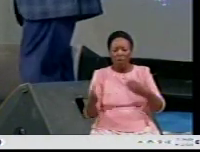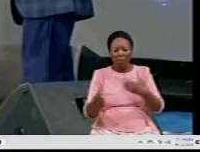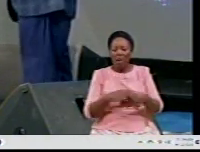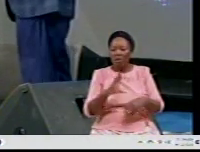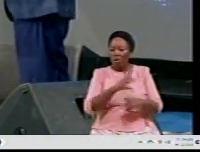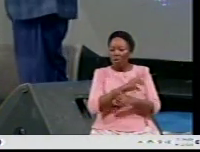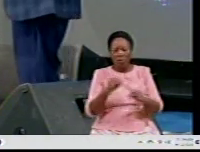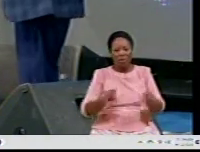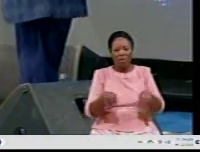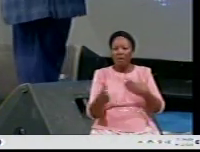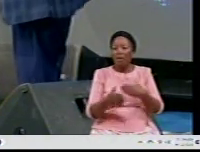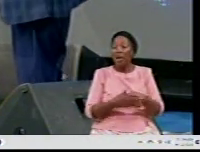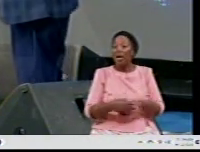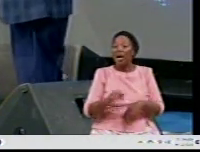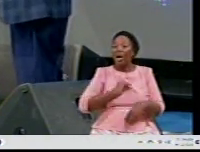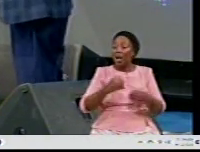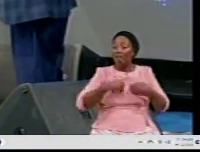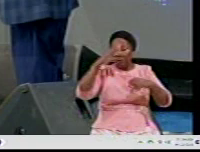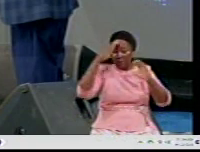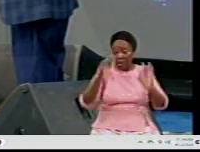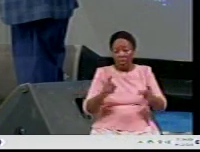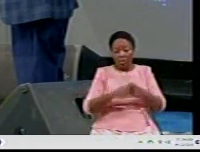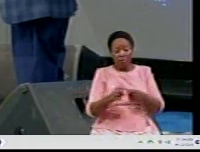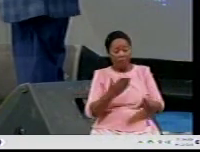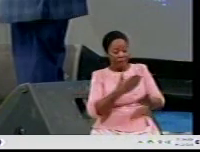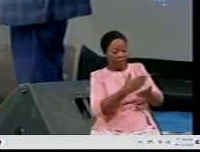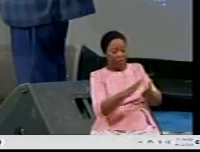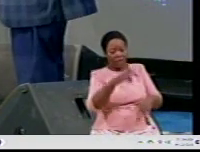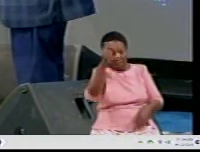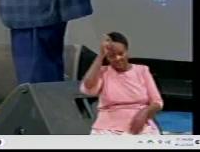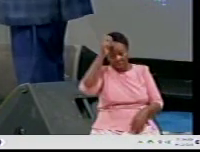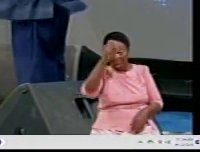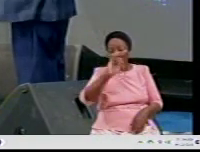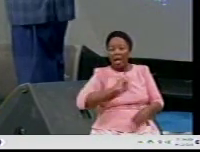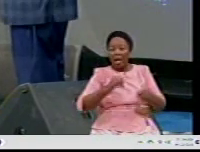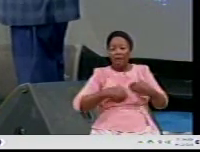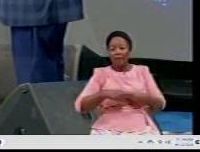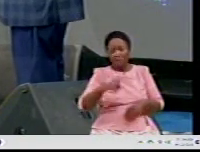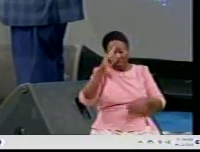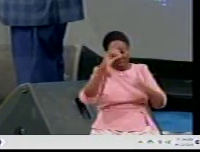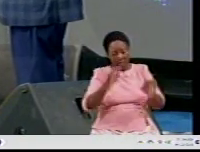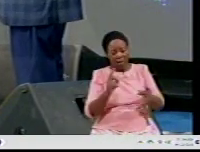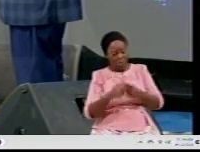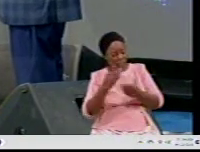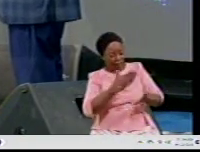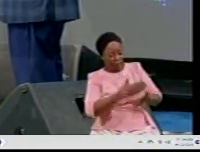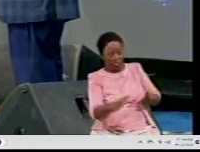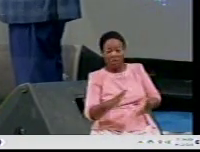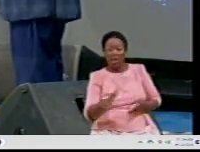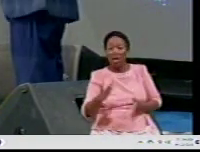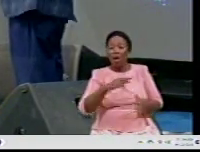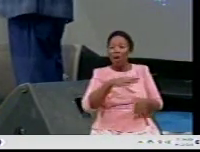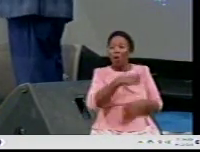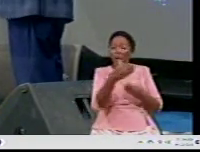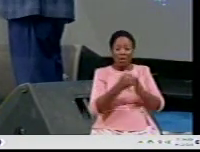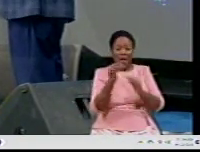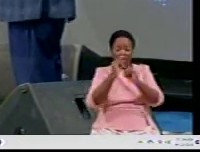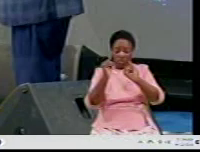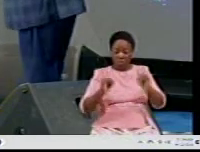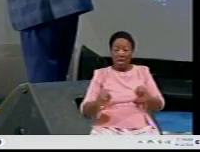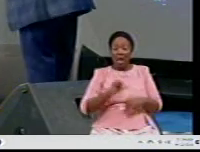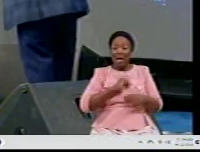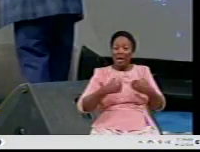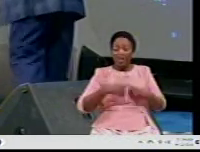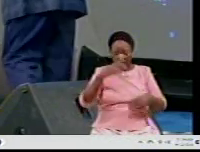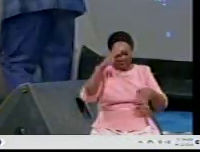turning back. I've decided to forsake Satan. I've decided to forsake idolatry. I've decided